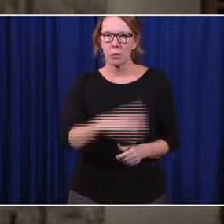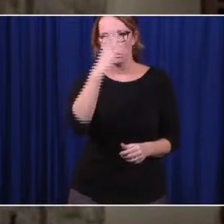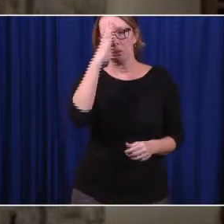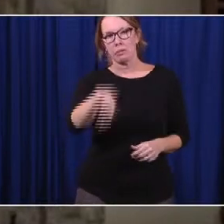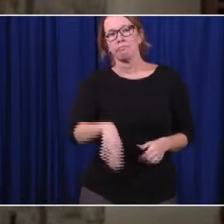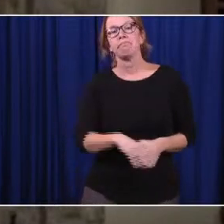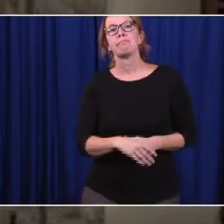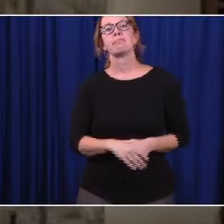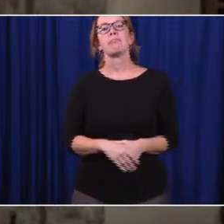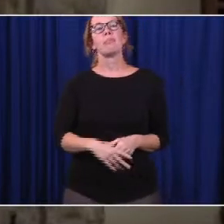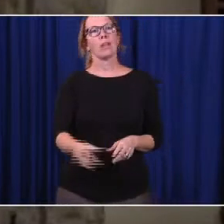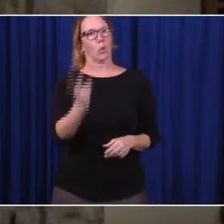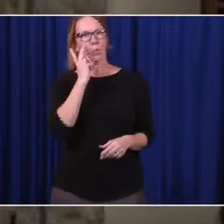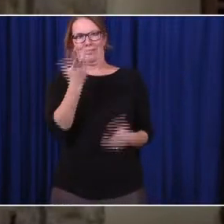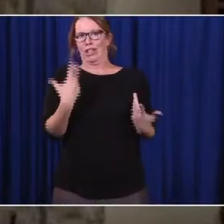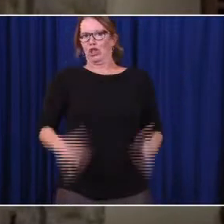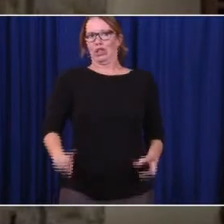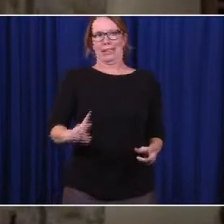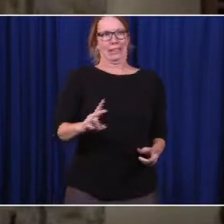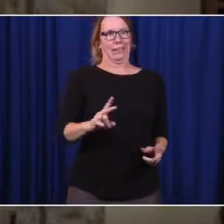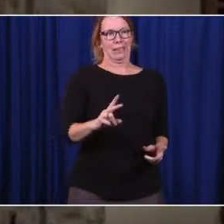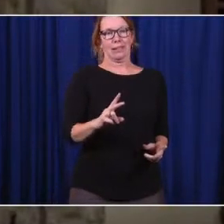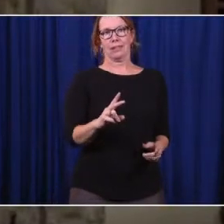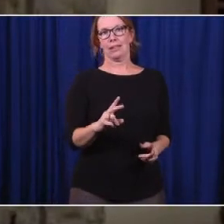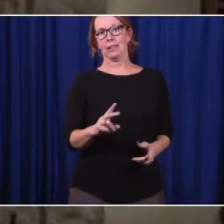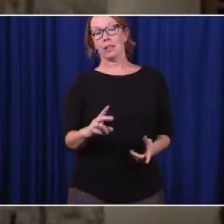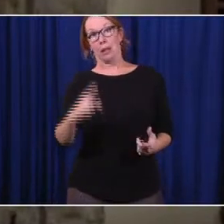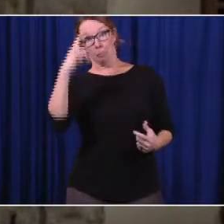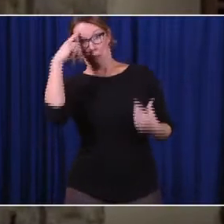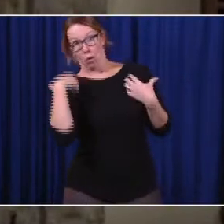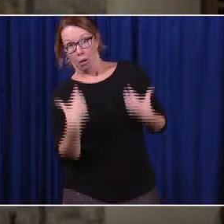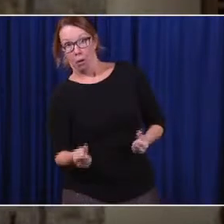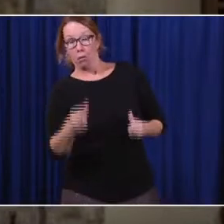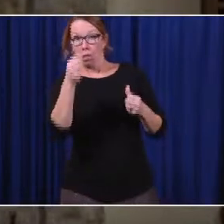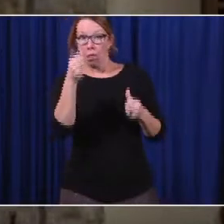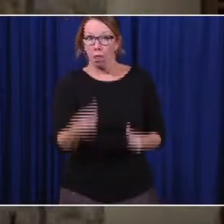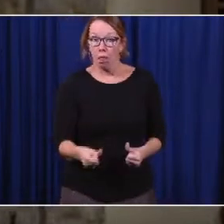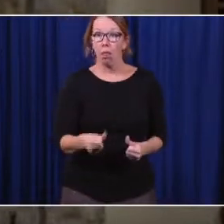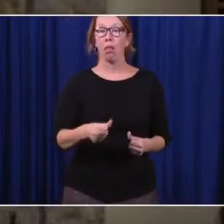We've seen that in area of mental health, for example. We see it in